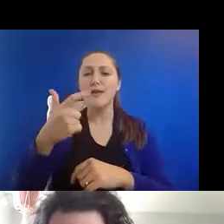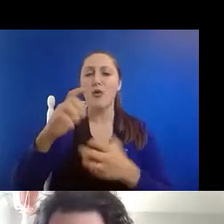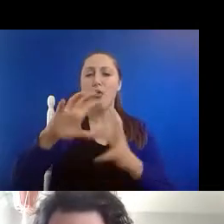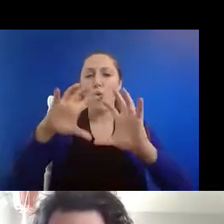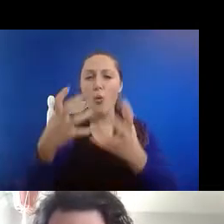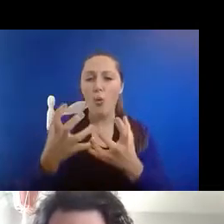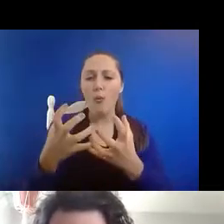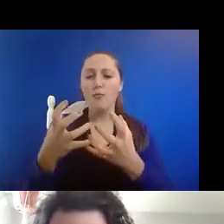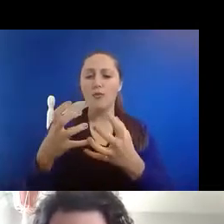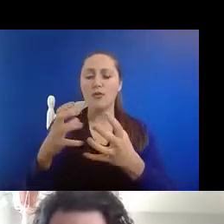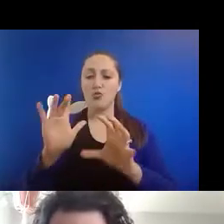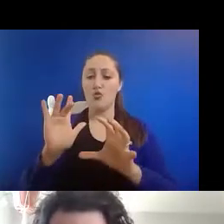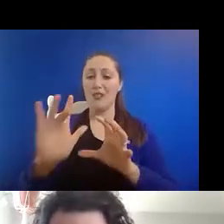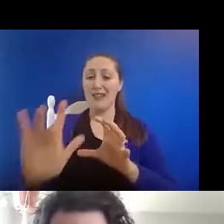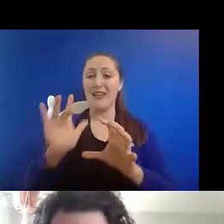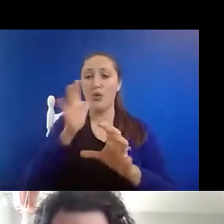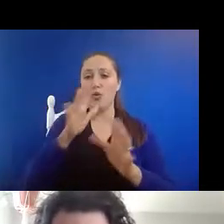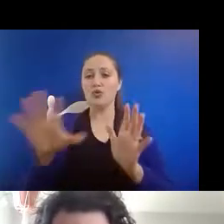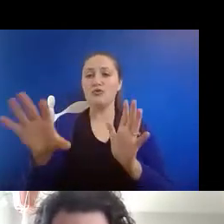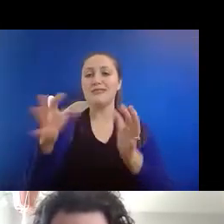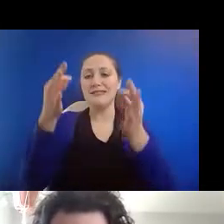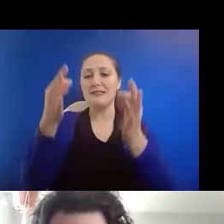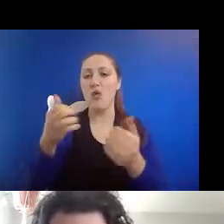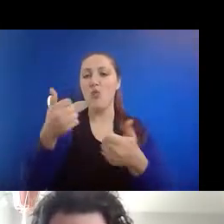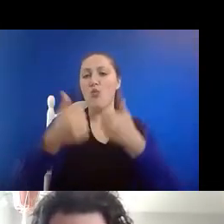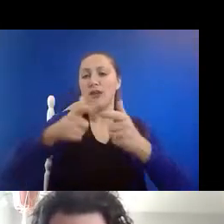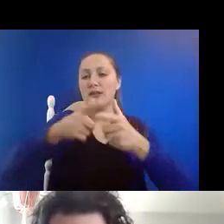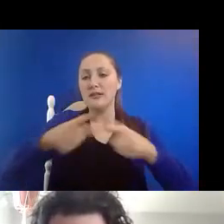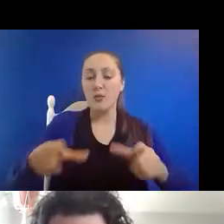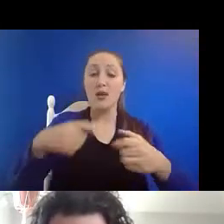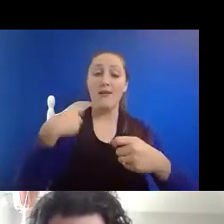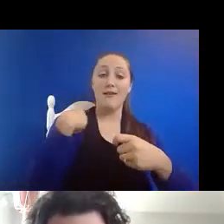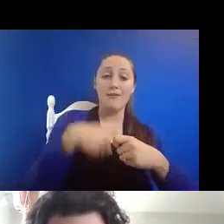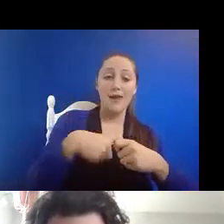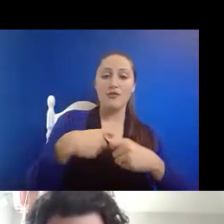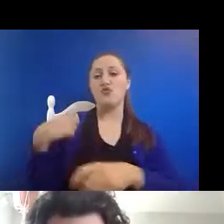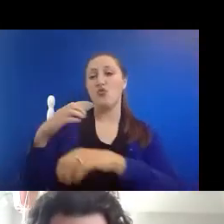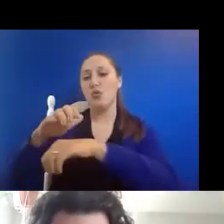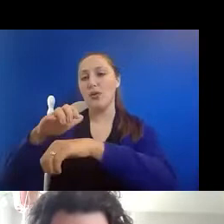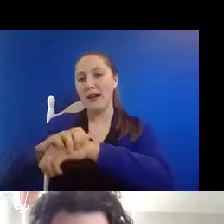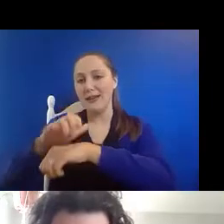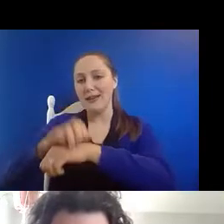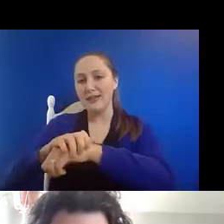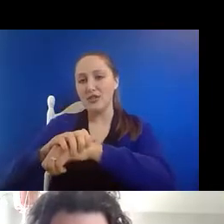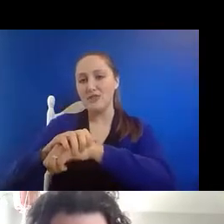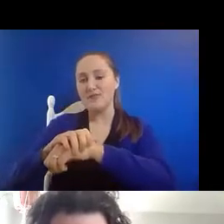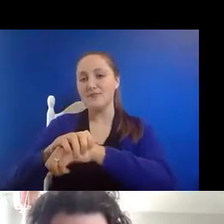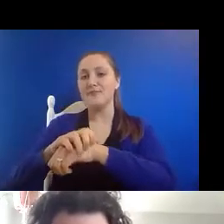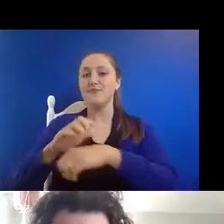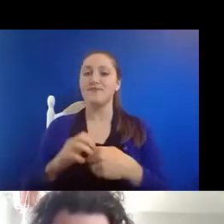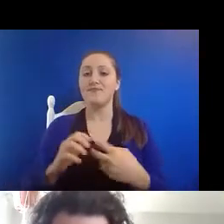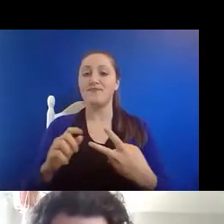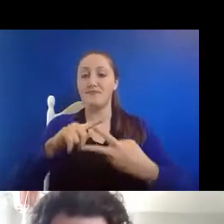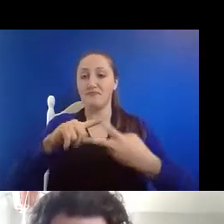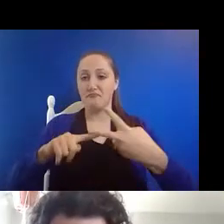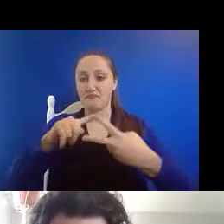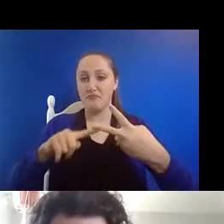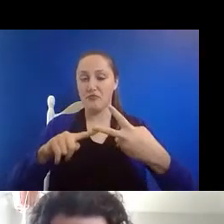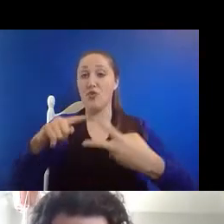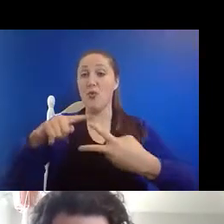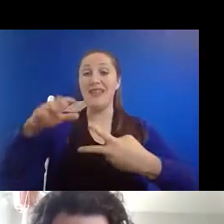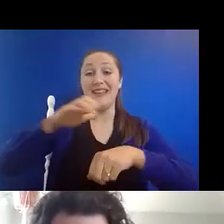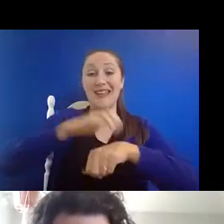you a choice of what language. You choose the Spanish. The English language audio stream will be reduced in volume